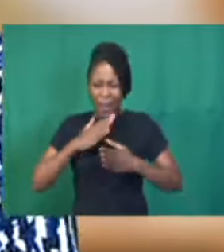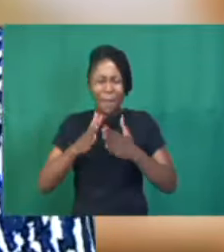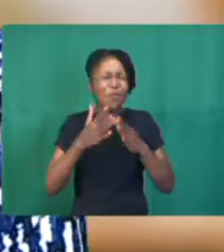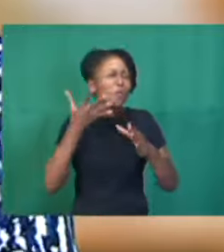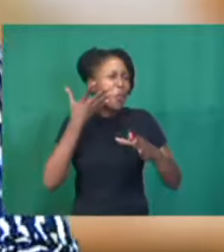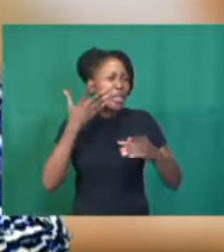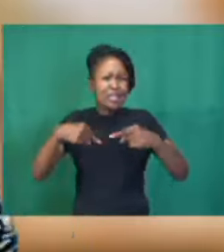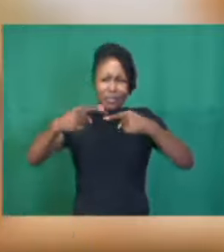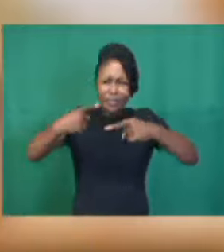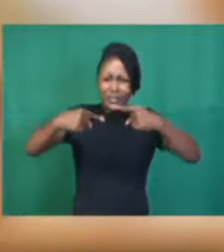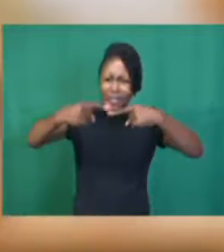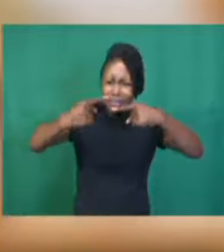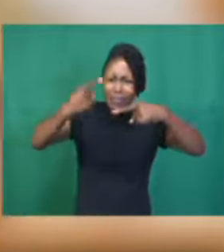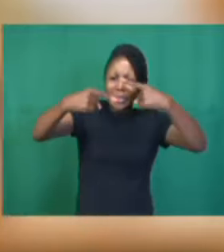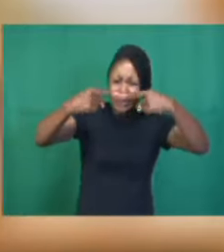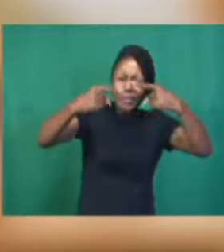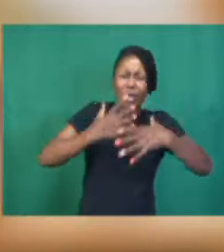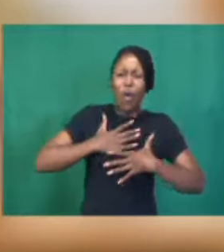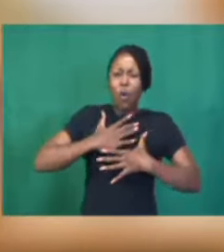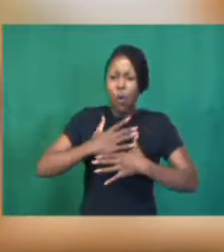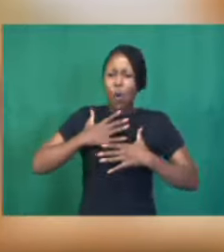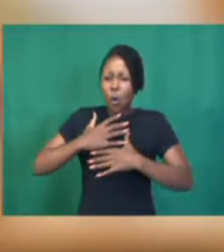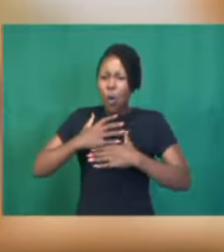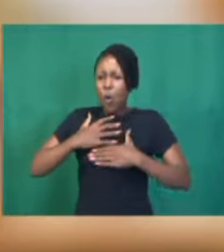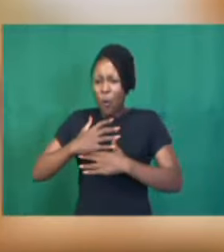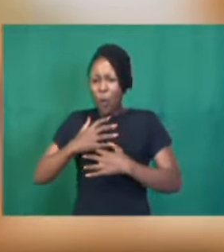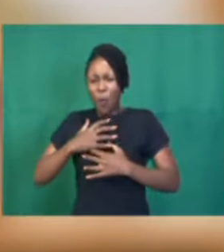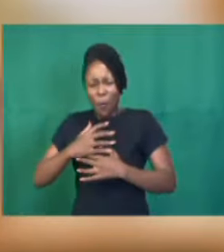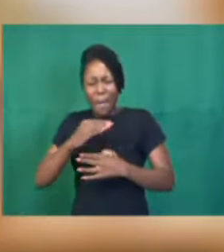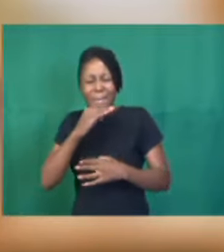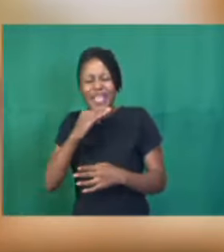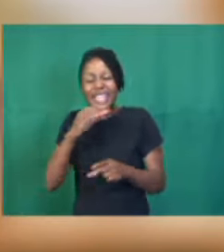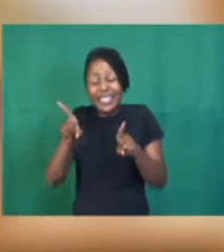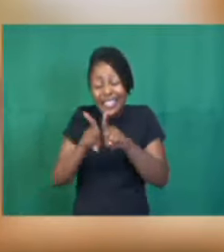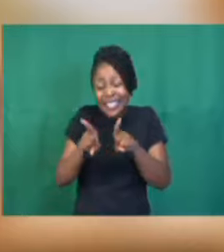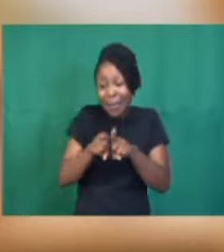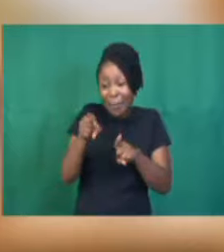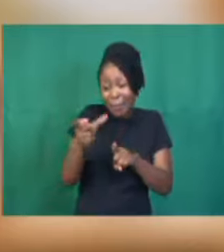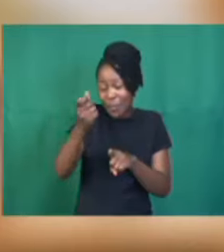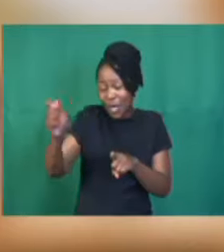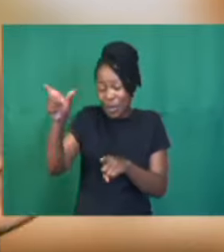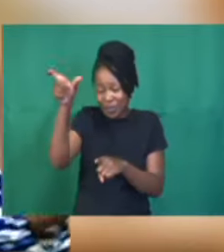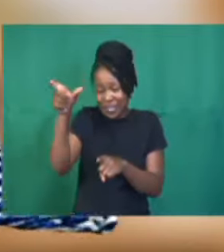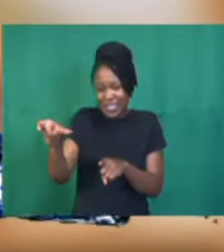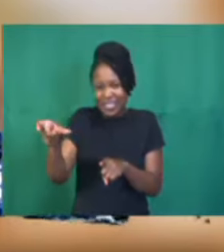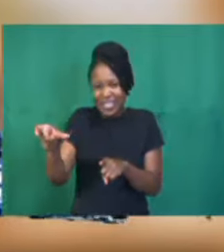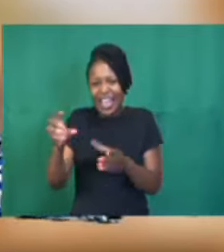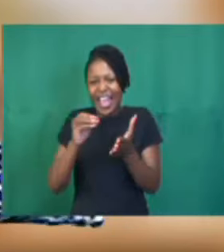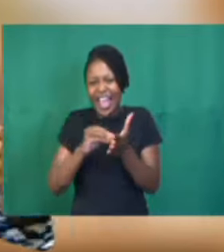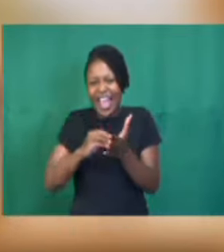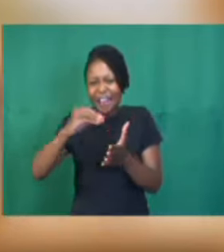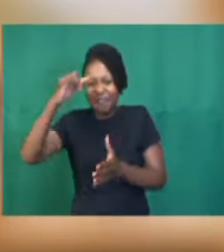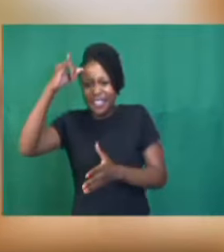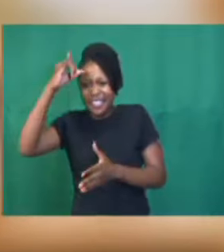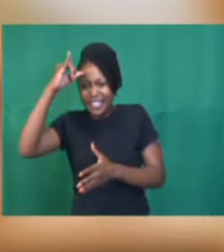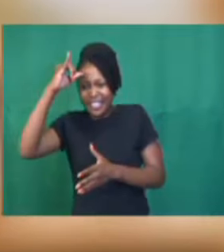constantly high, then it becomes a problem. Writers also employ that skill whereby they use these longer sentences